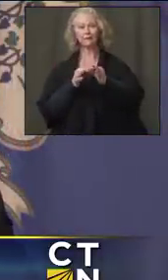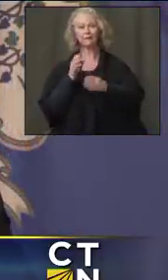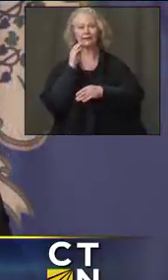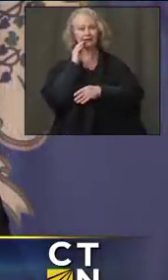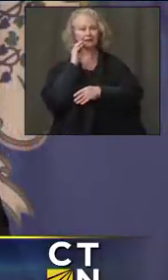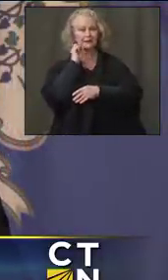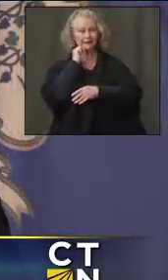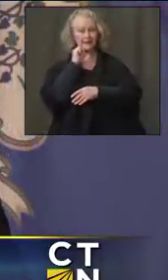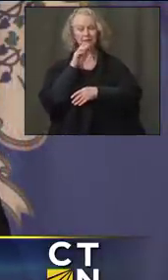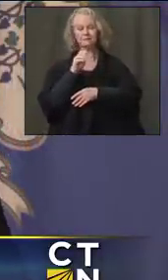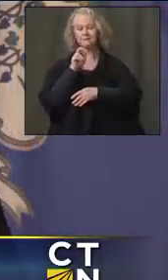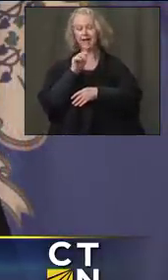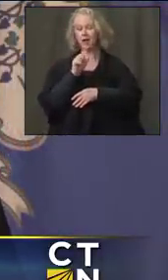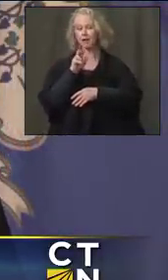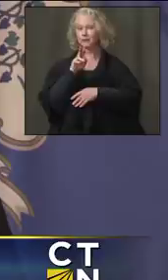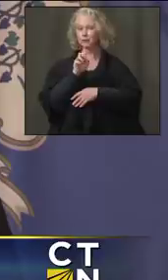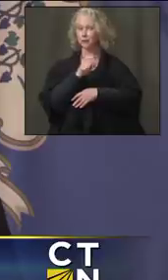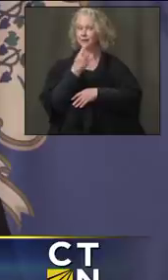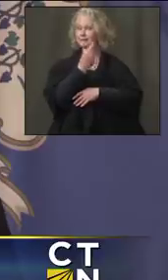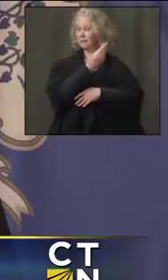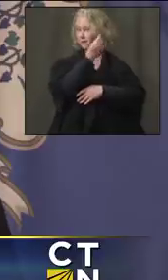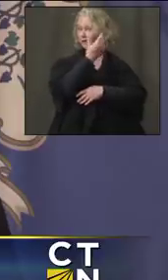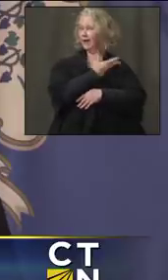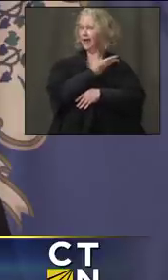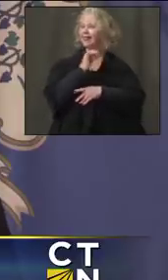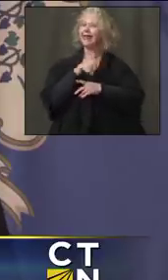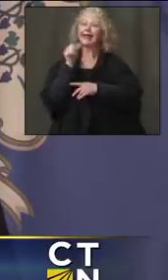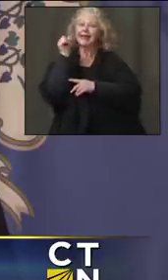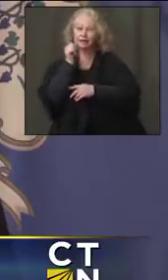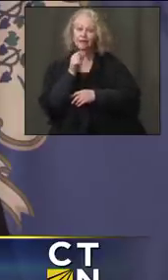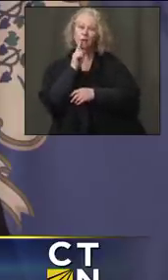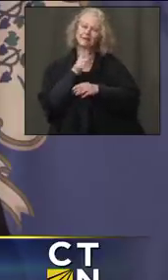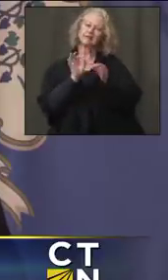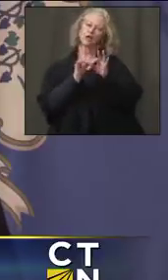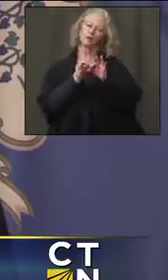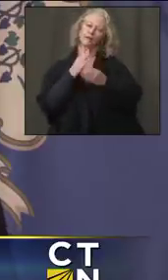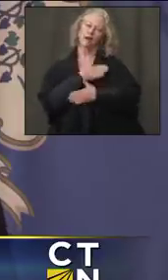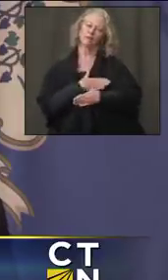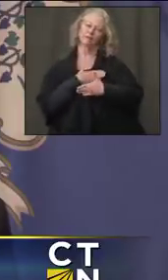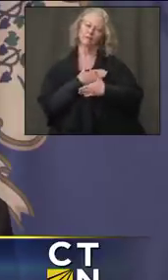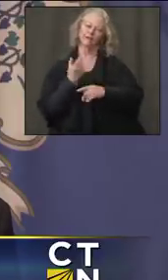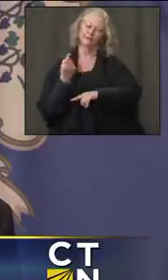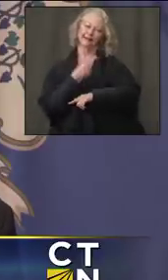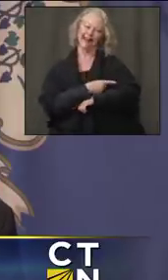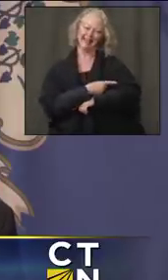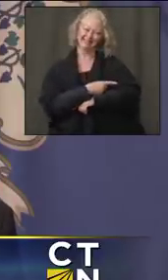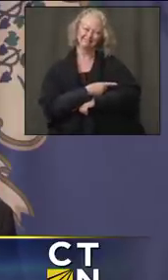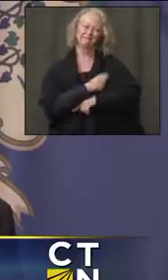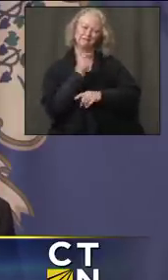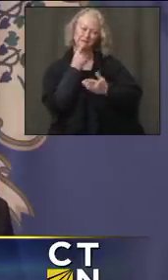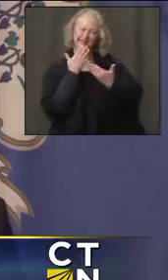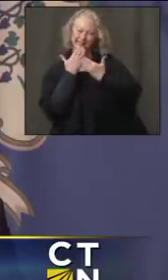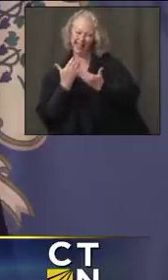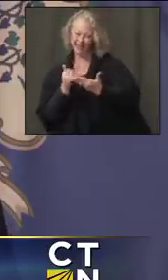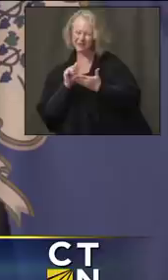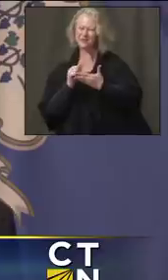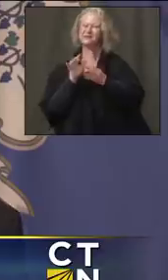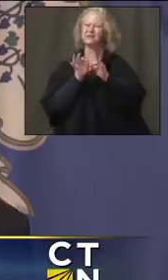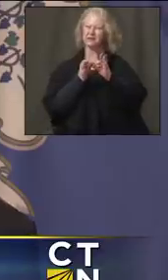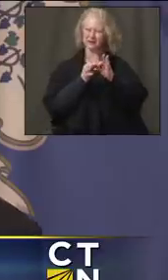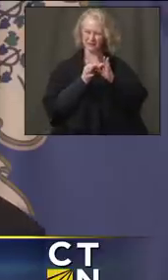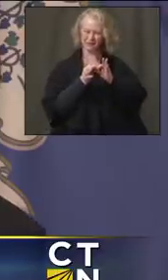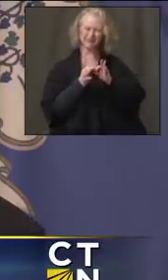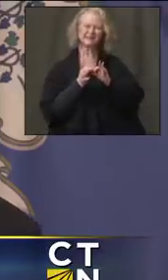and I was reminded that yesterday was Interpreter Day, Interpreter Appreciation Day. So, Mary Sue, thank you for what you're doing